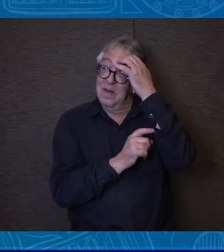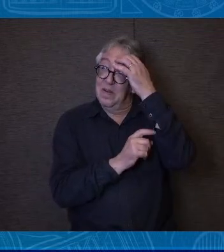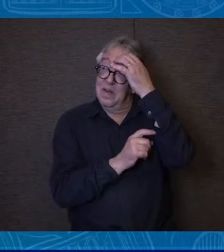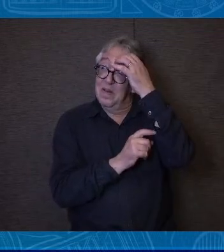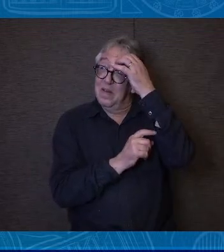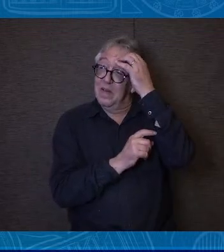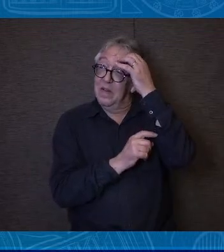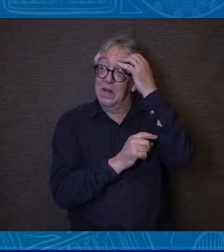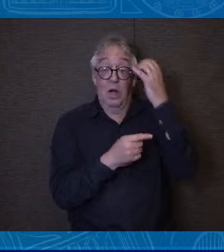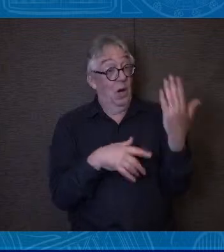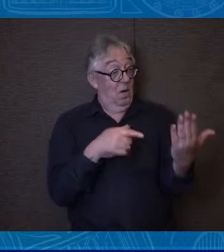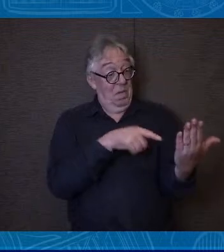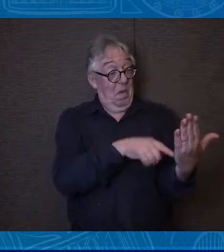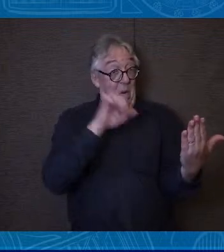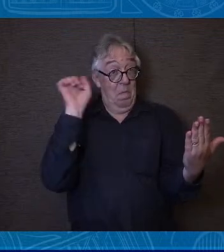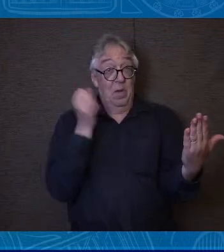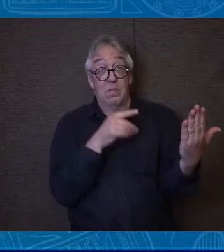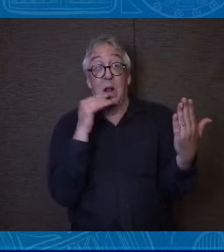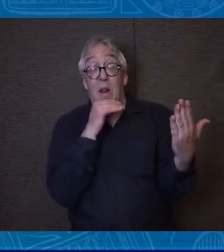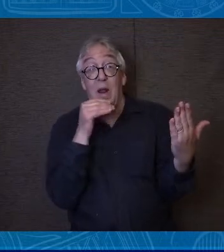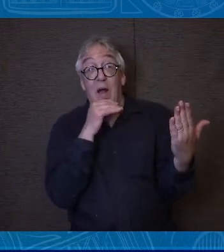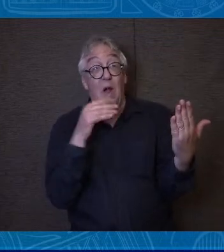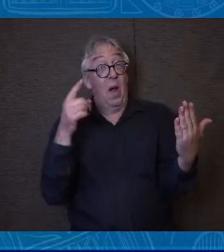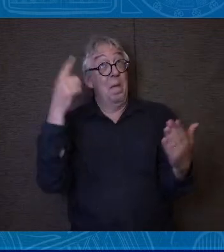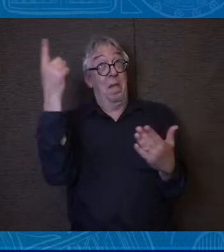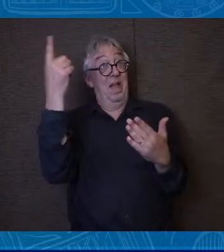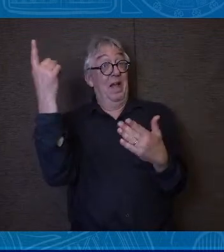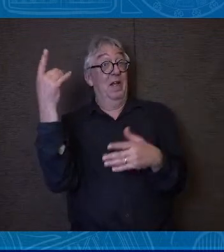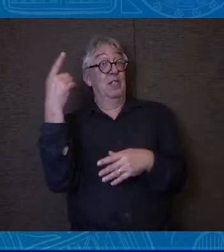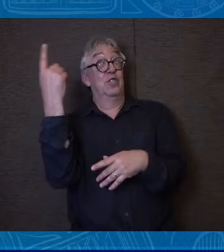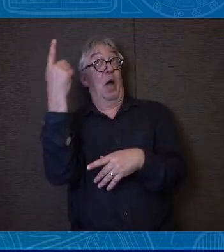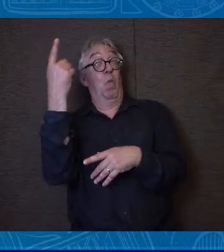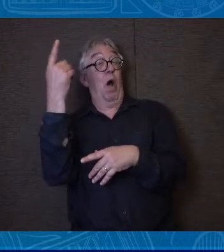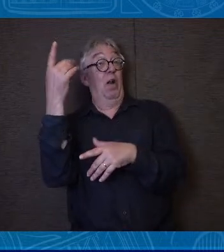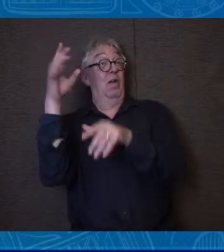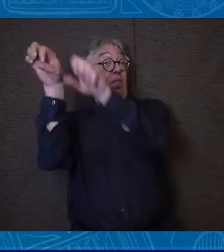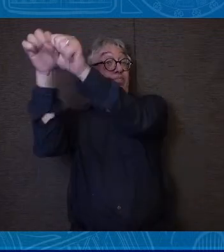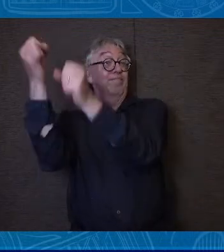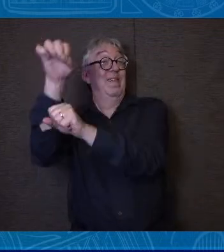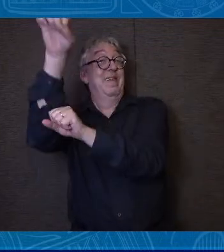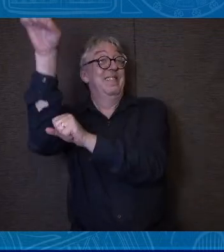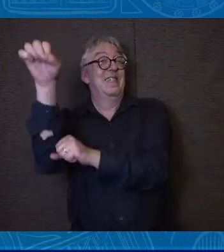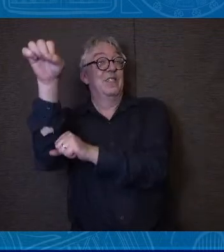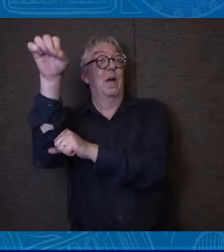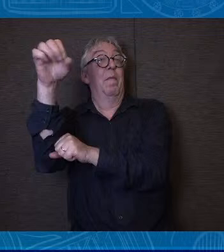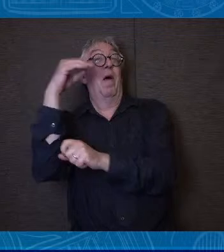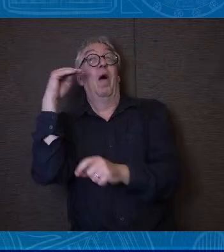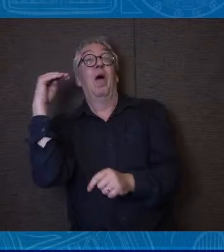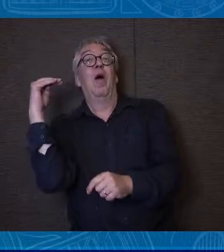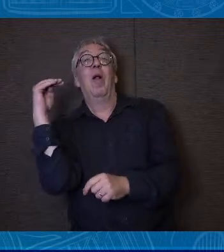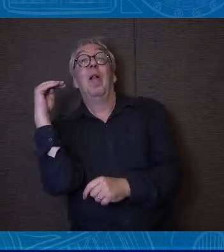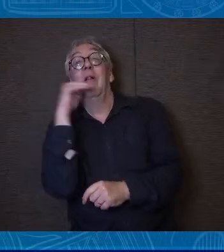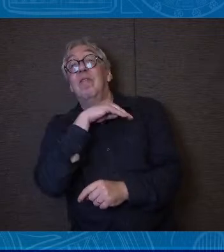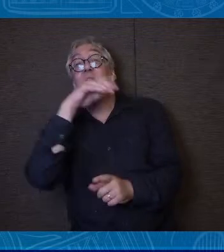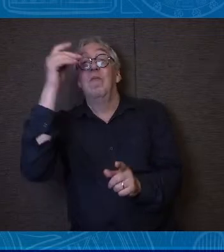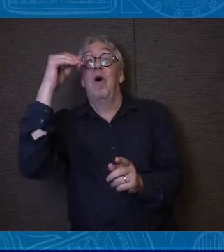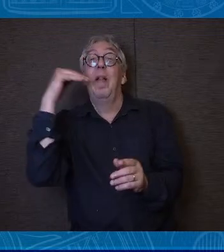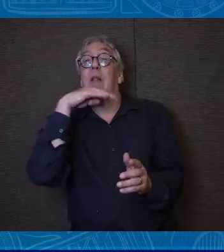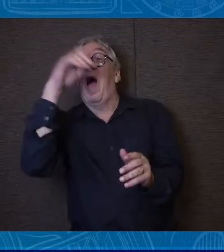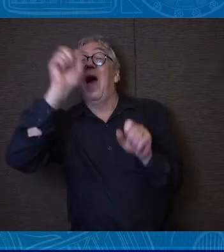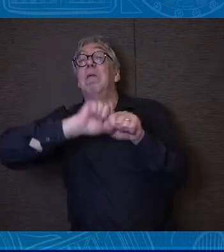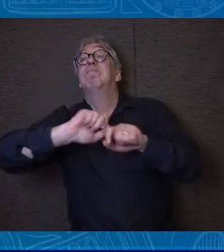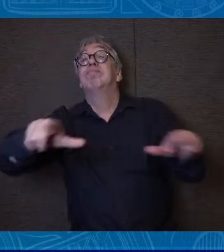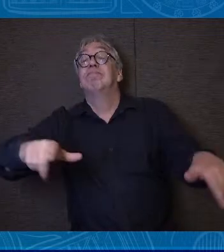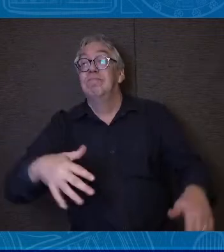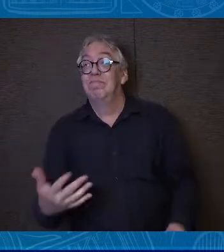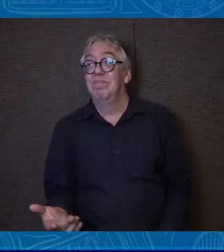be jacked and so on by someone who is doing false signal and so on. So